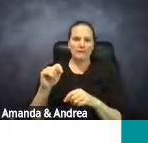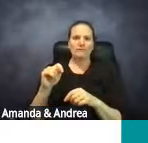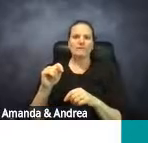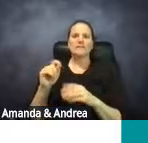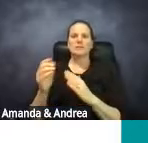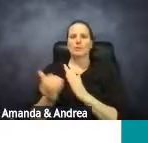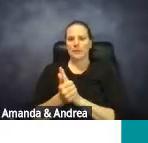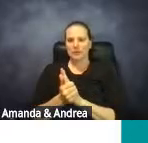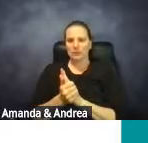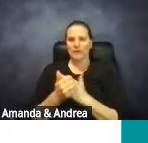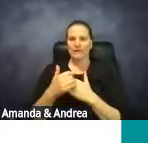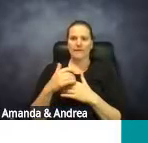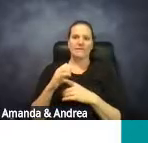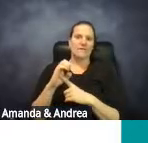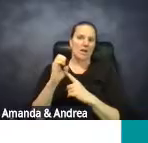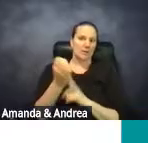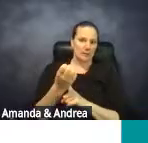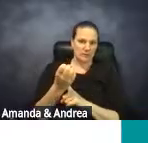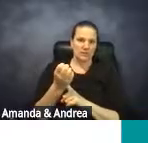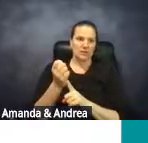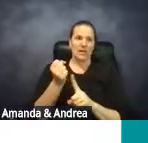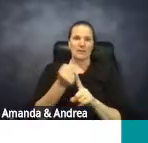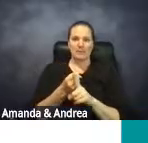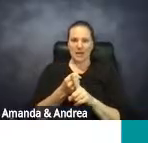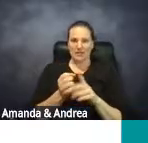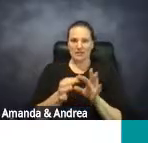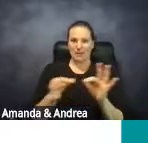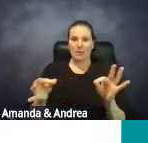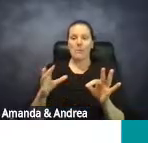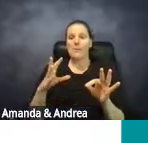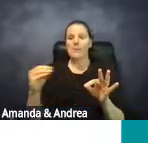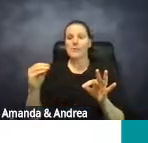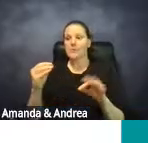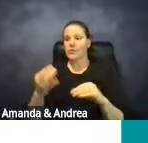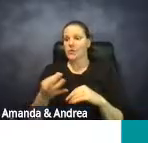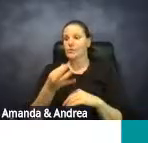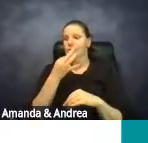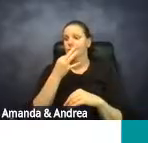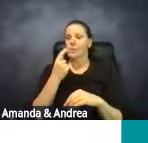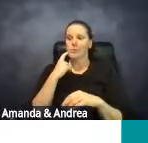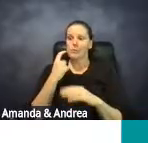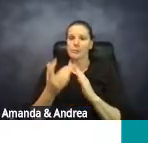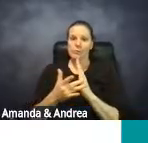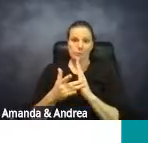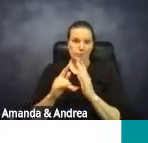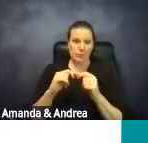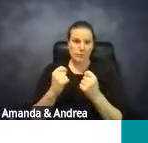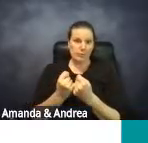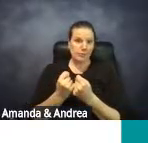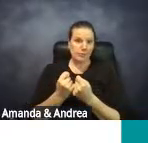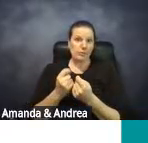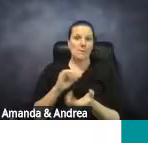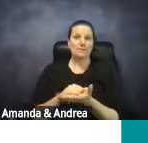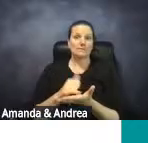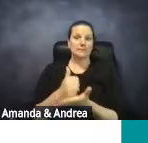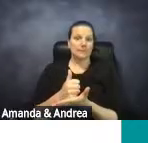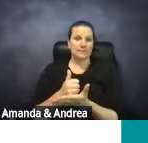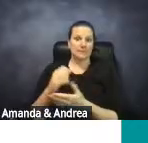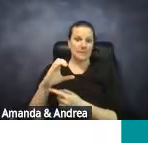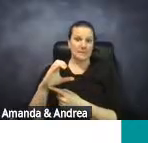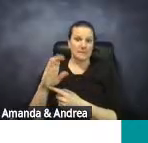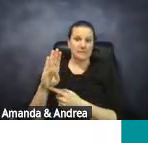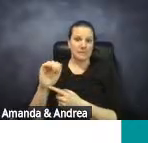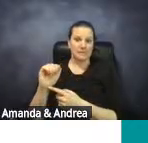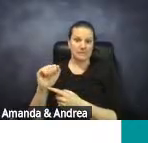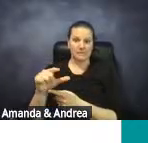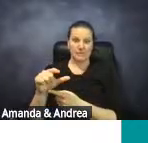statement, as well as incorporating the expertise from our technical teams, really helped the CBAG refine the language